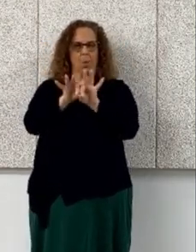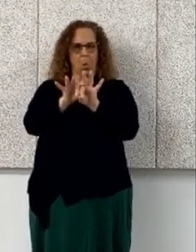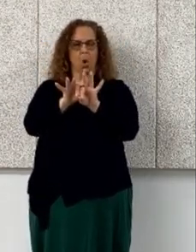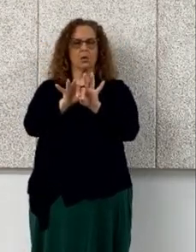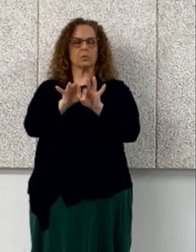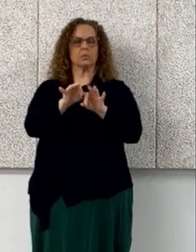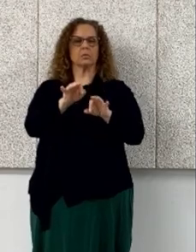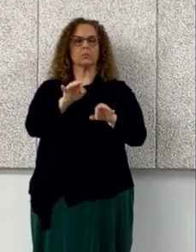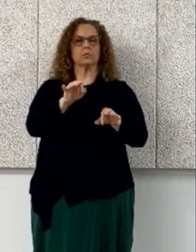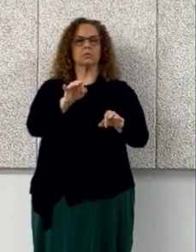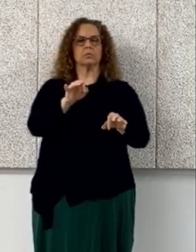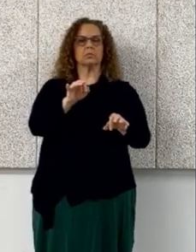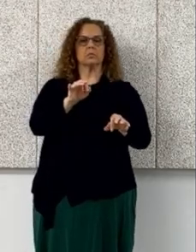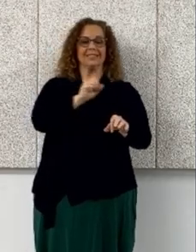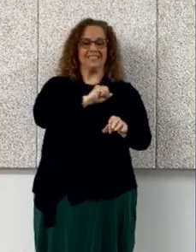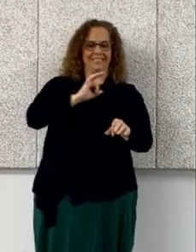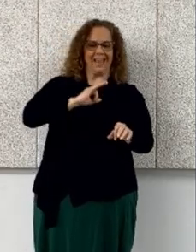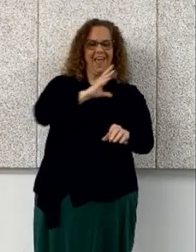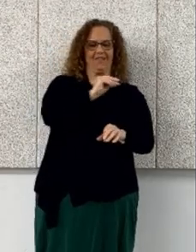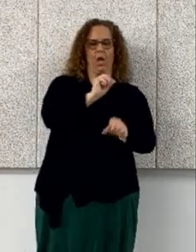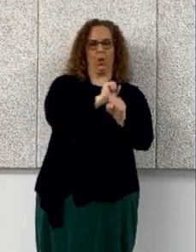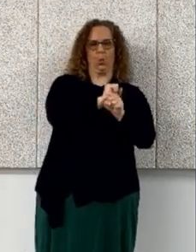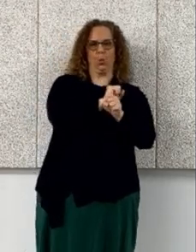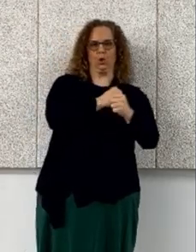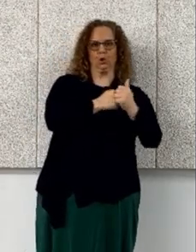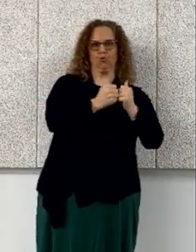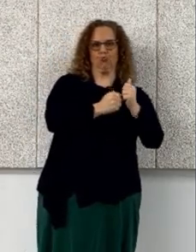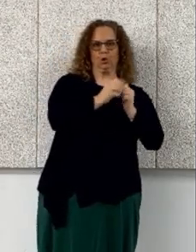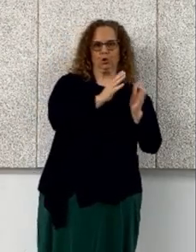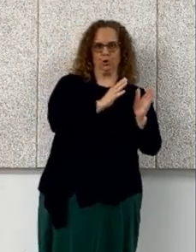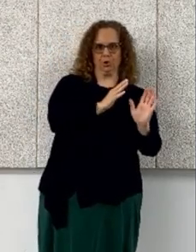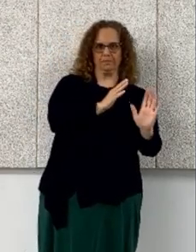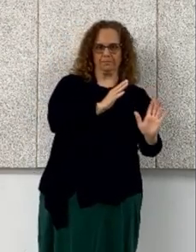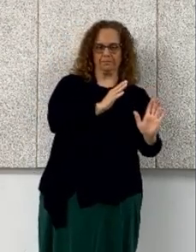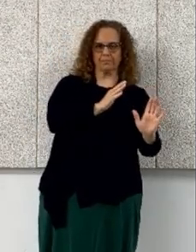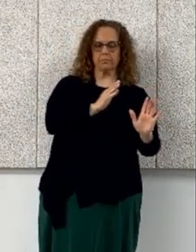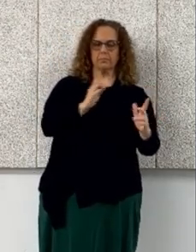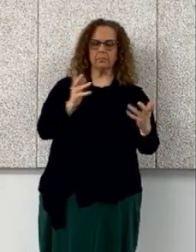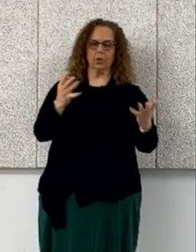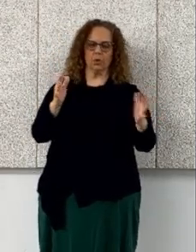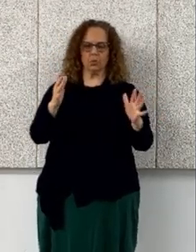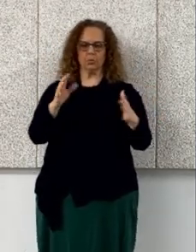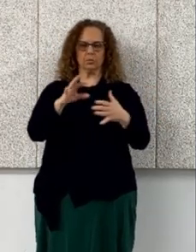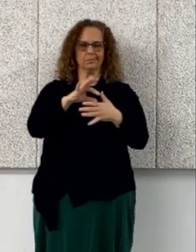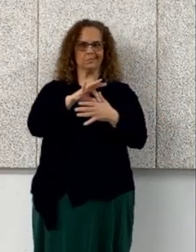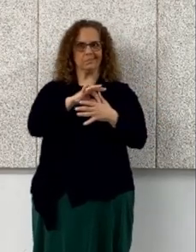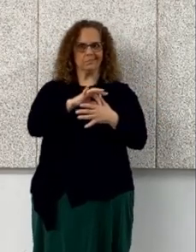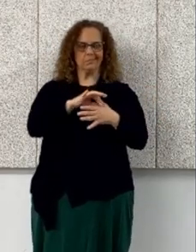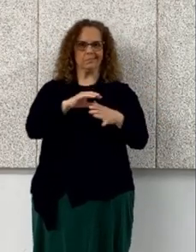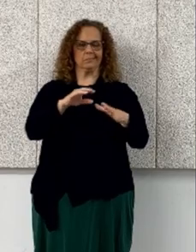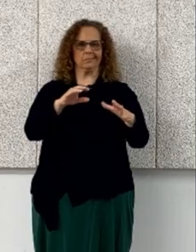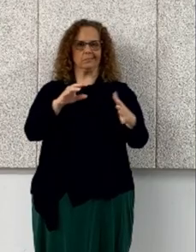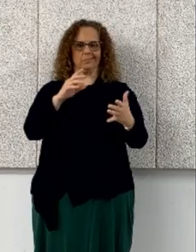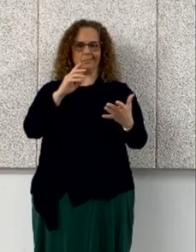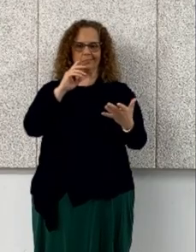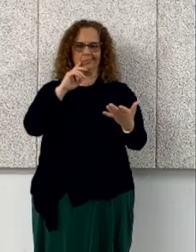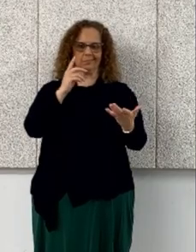staff and work structure. So I think that like nuts and bolts things are